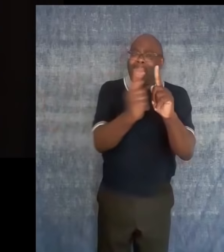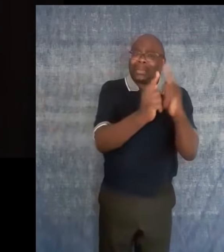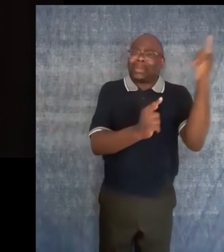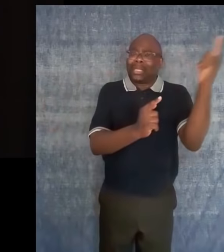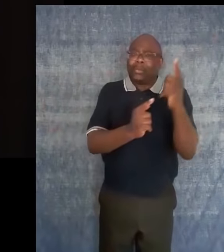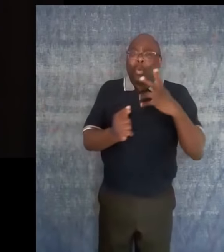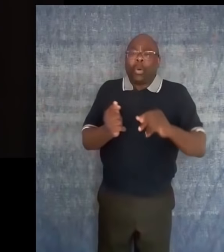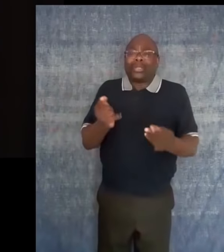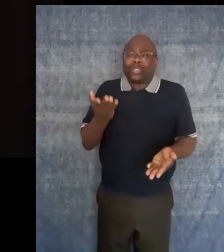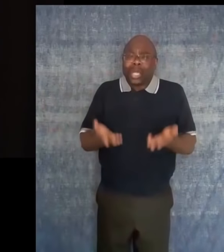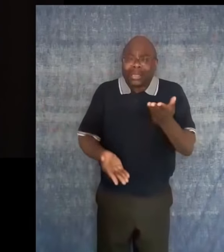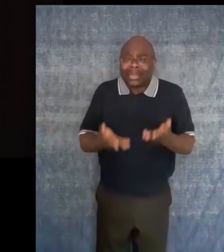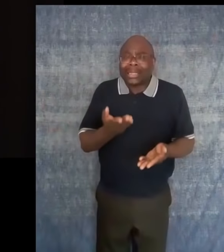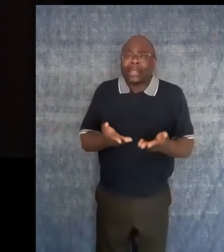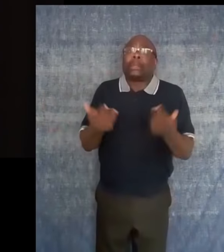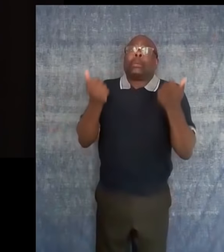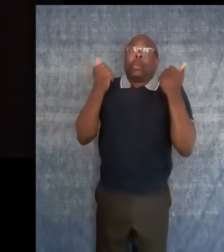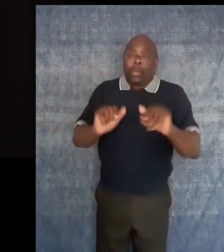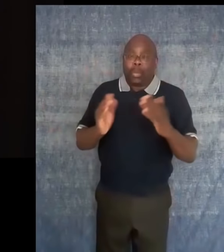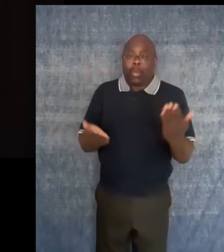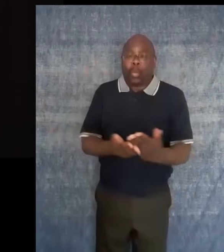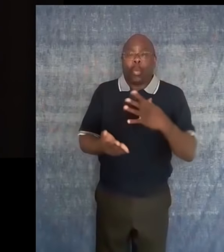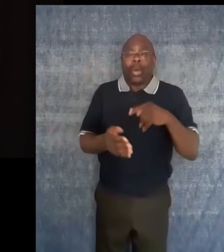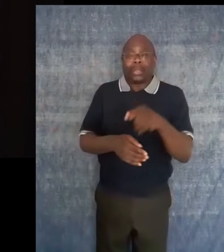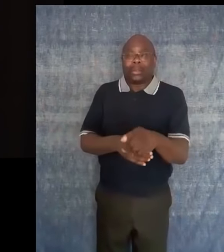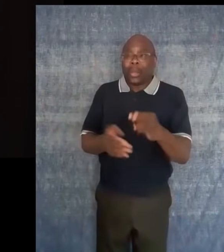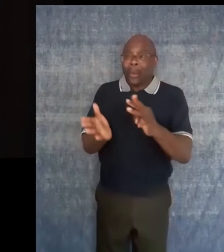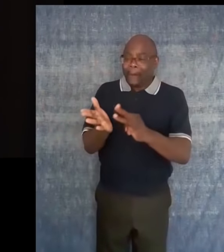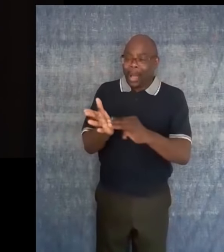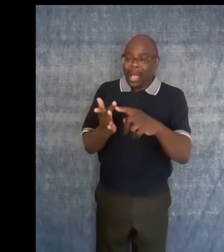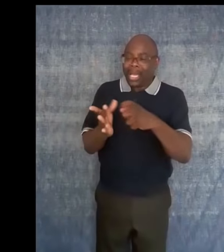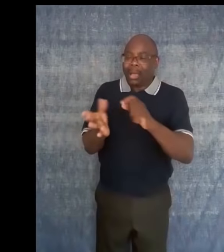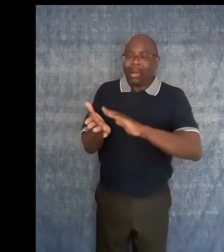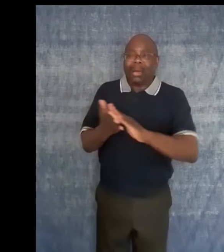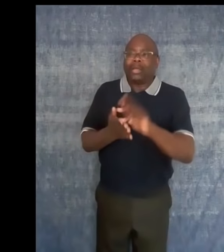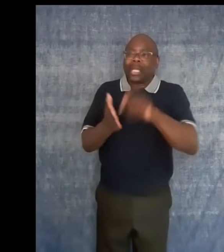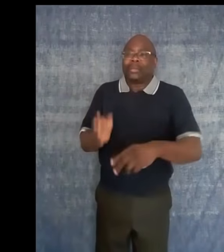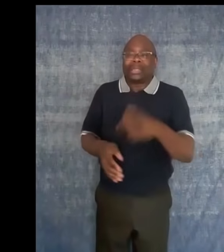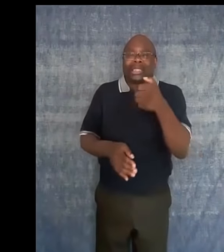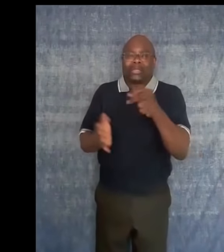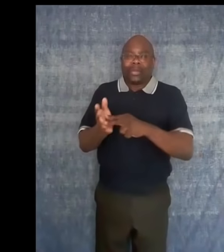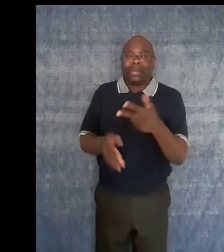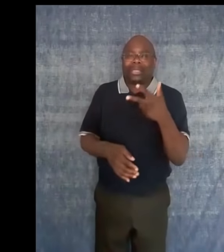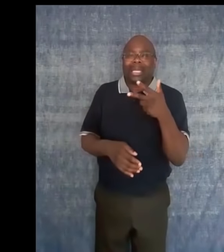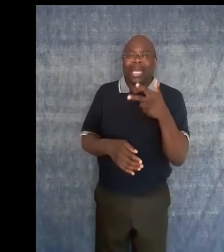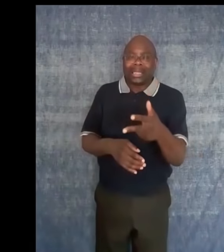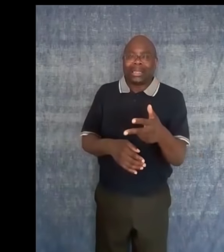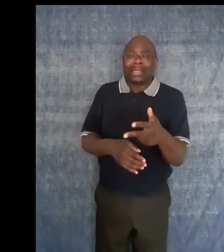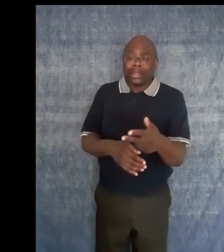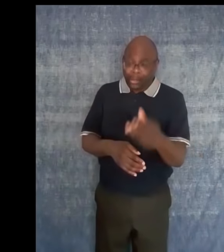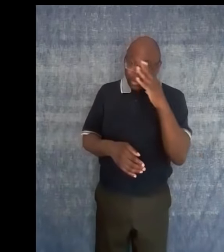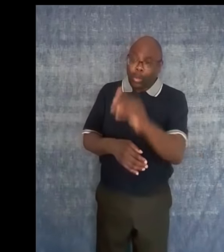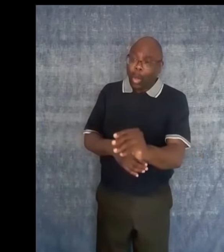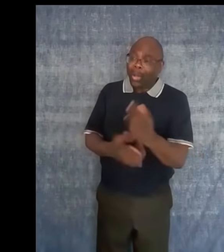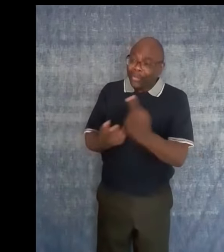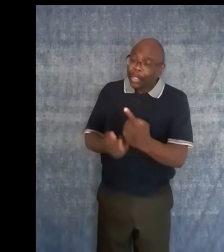bring justice into the world. Micah 6, verse 8 says this, "He has told you, O man, what is good.